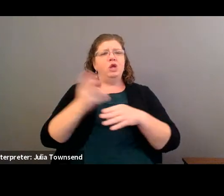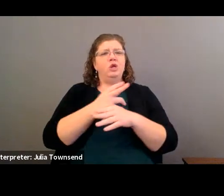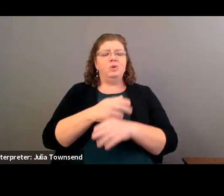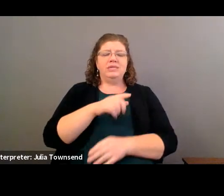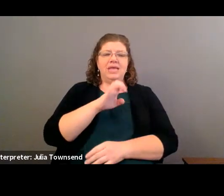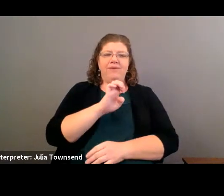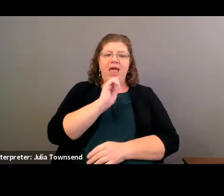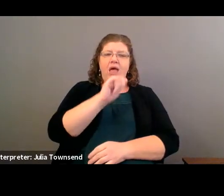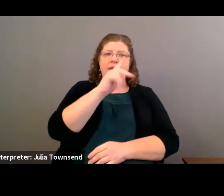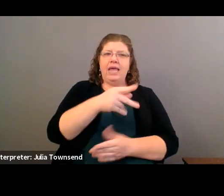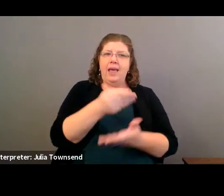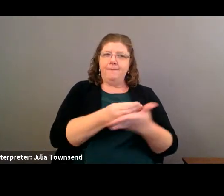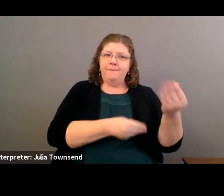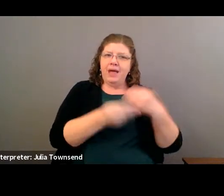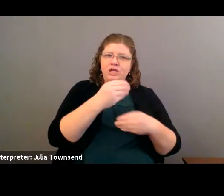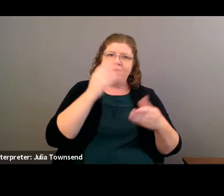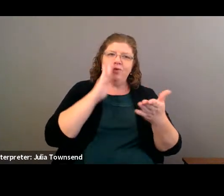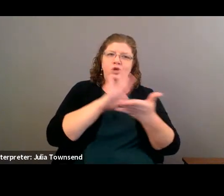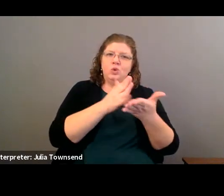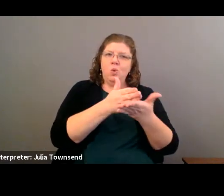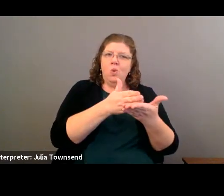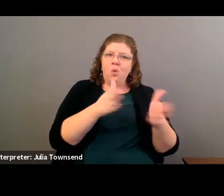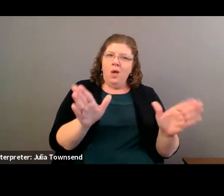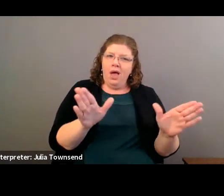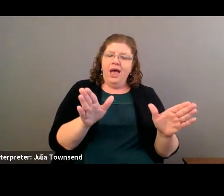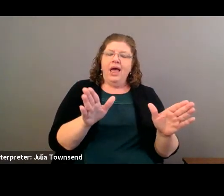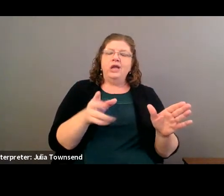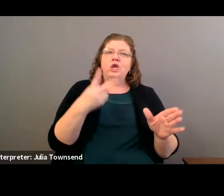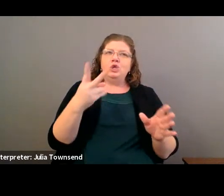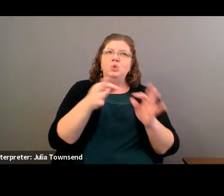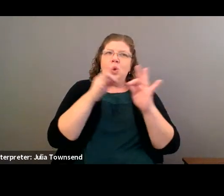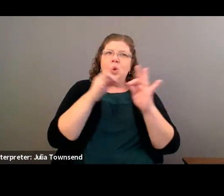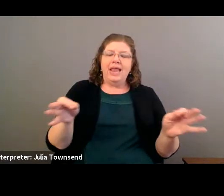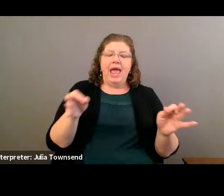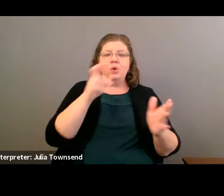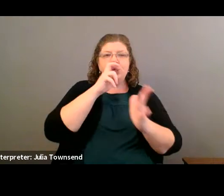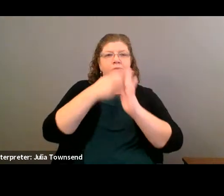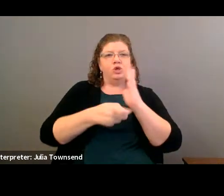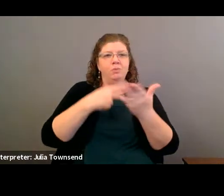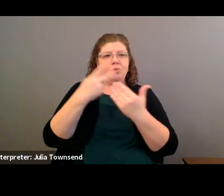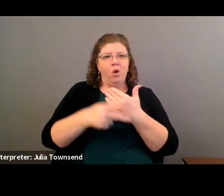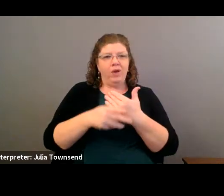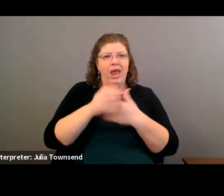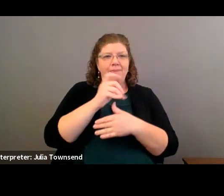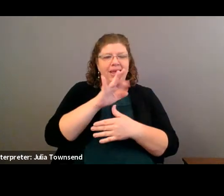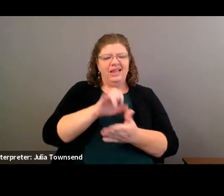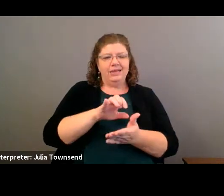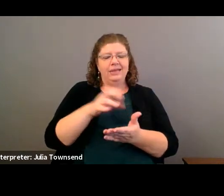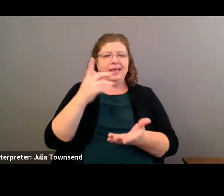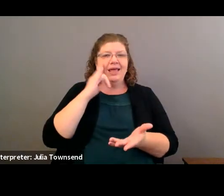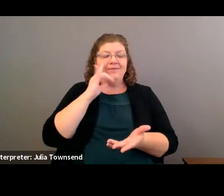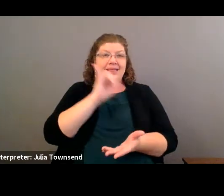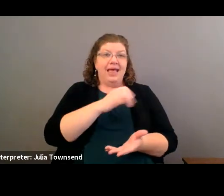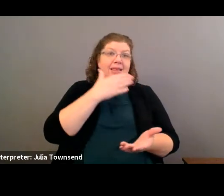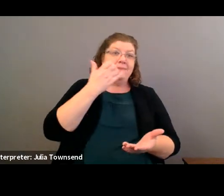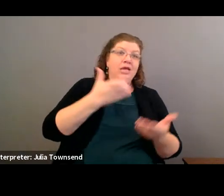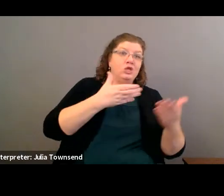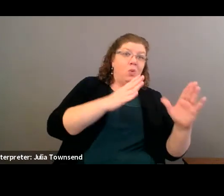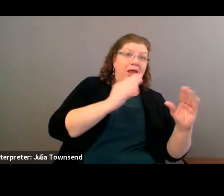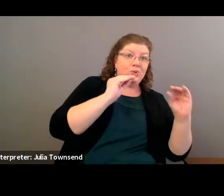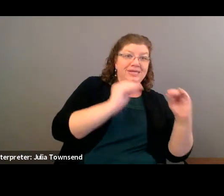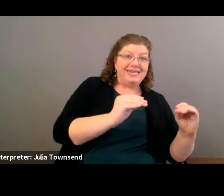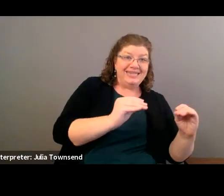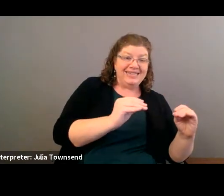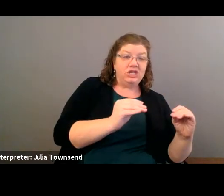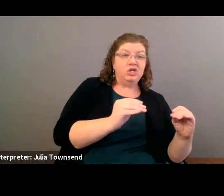funds for a school-wide dual language immersion program at McKinley, whether you believe this is the best way to teach